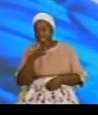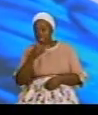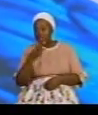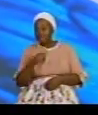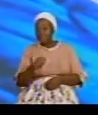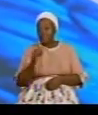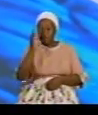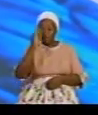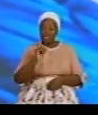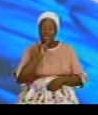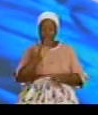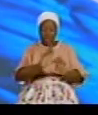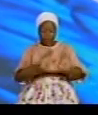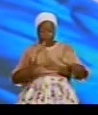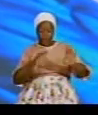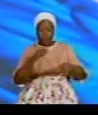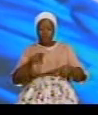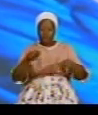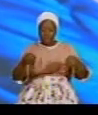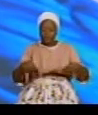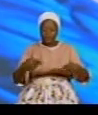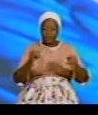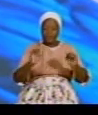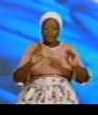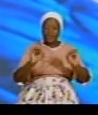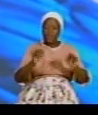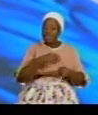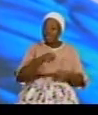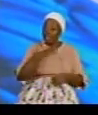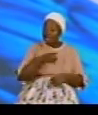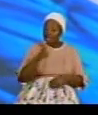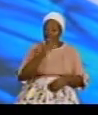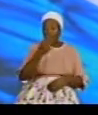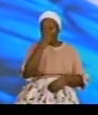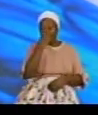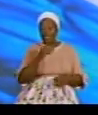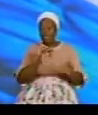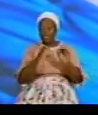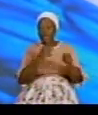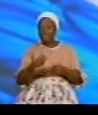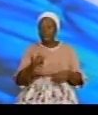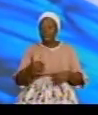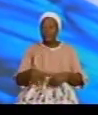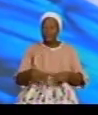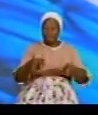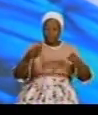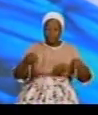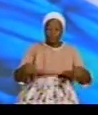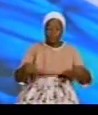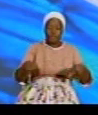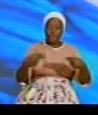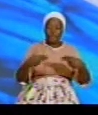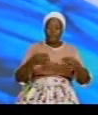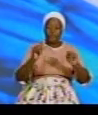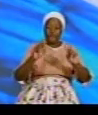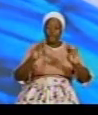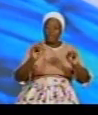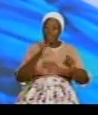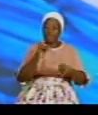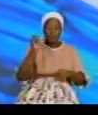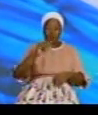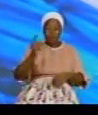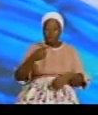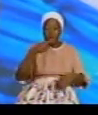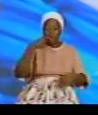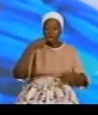the Pharisees and they are blind, if the Pharisees will only accept, approve of